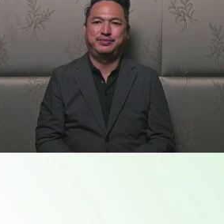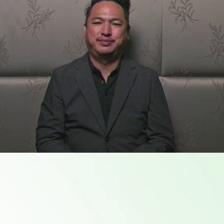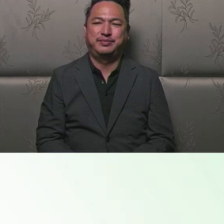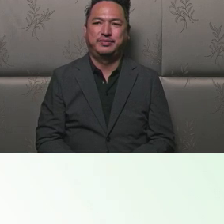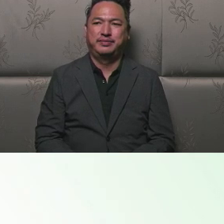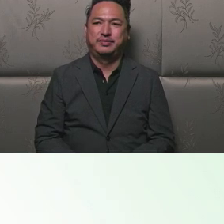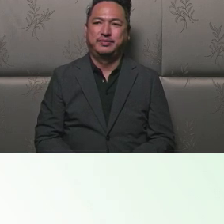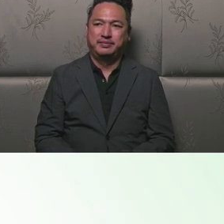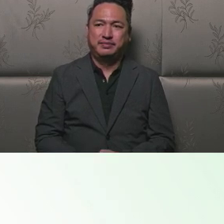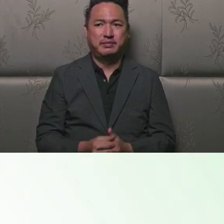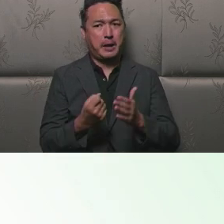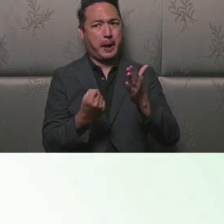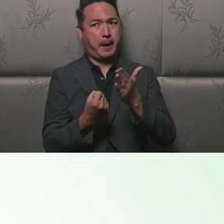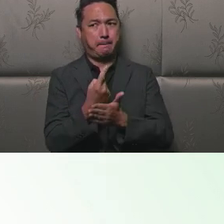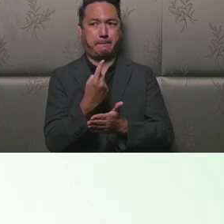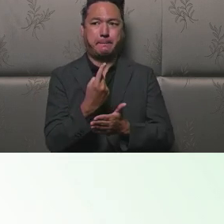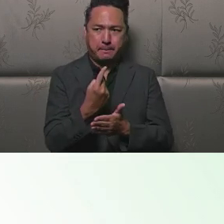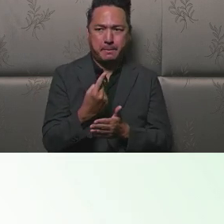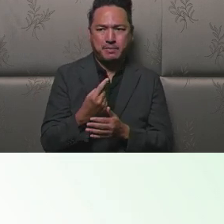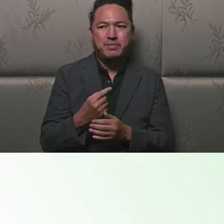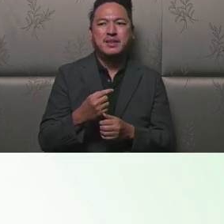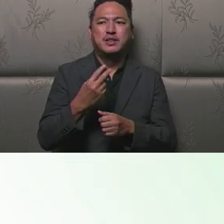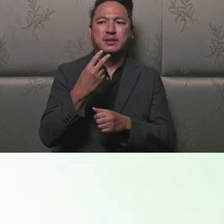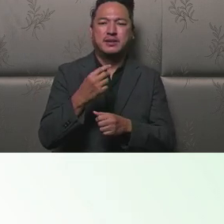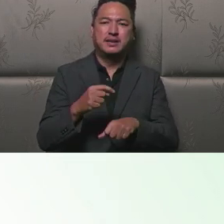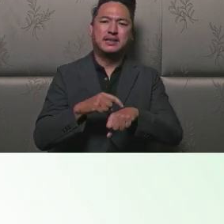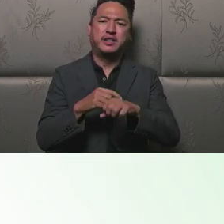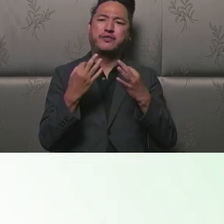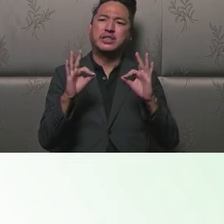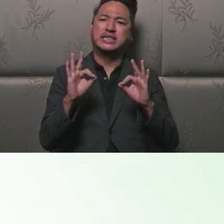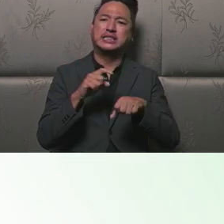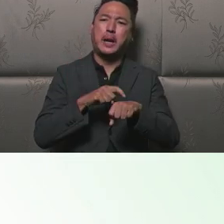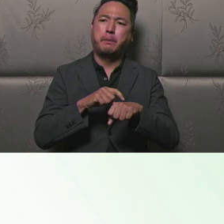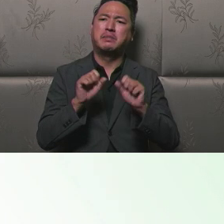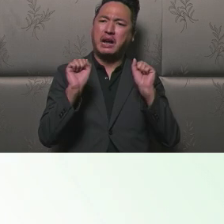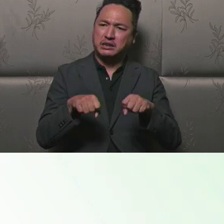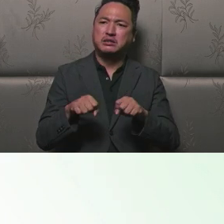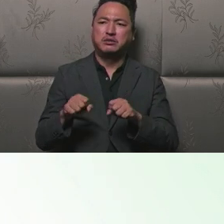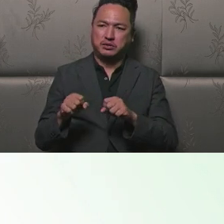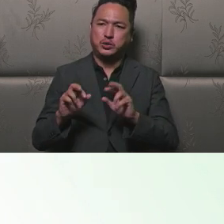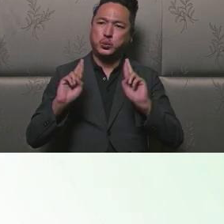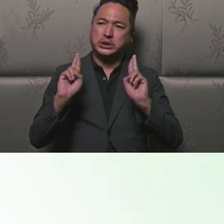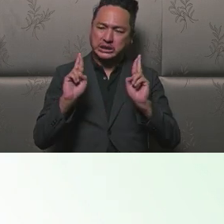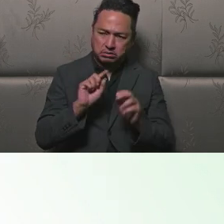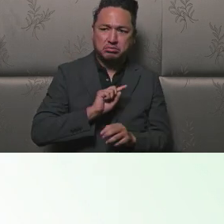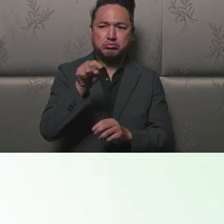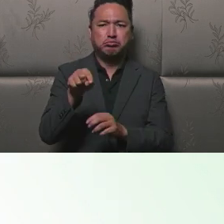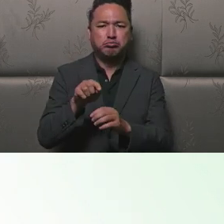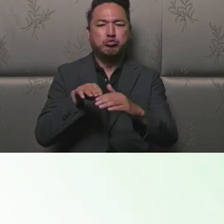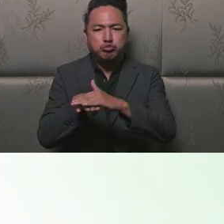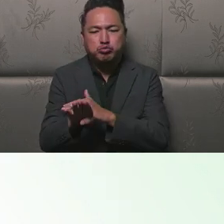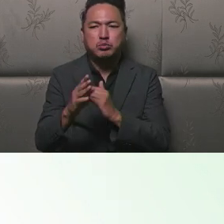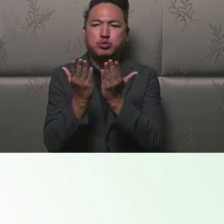bit about the Academic Credit Bank system. So this is a lifelong learning initiative which